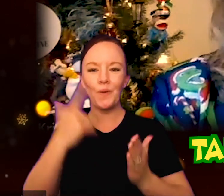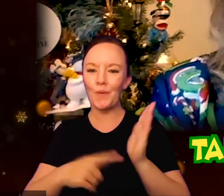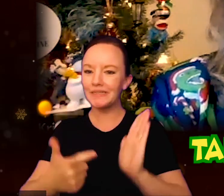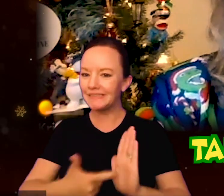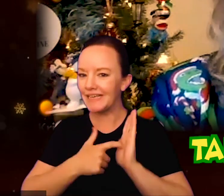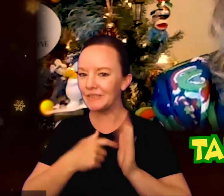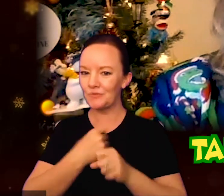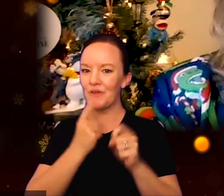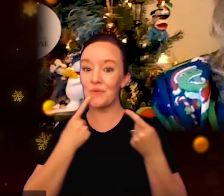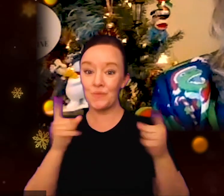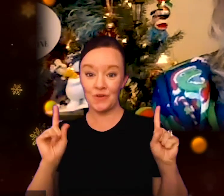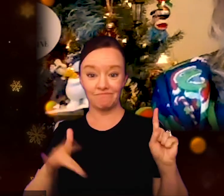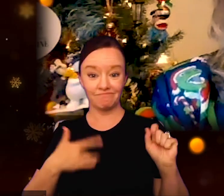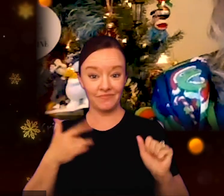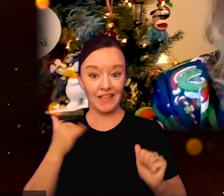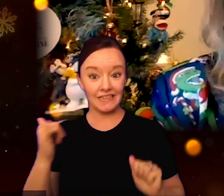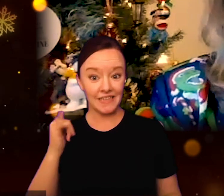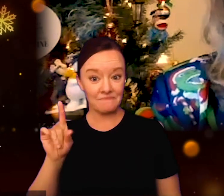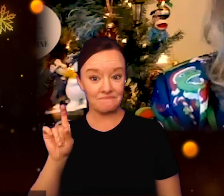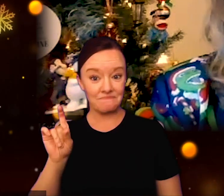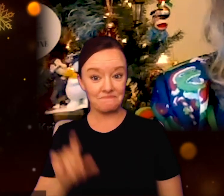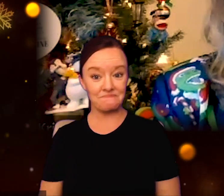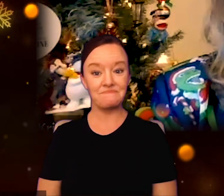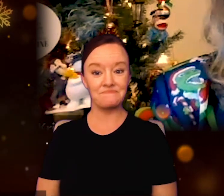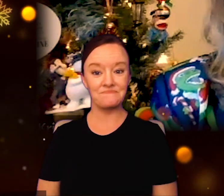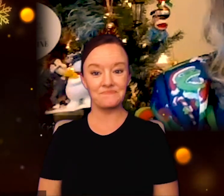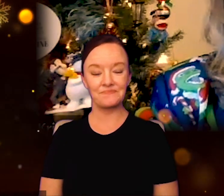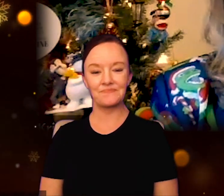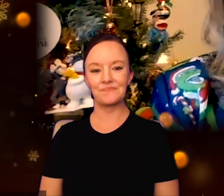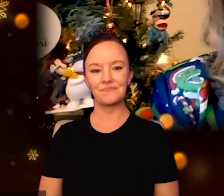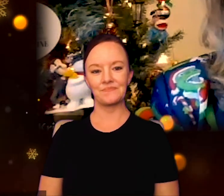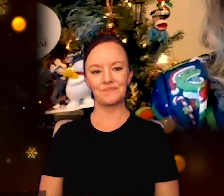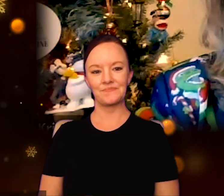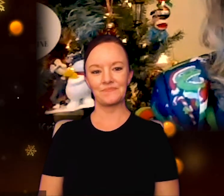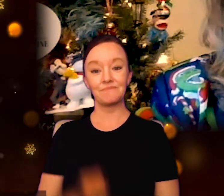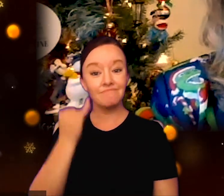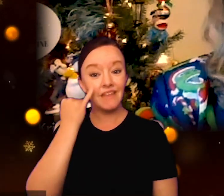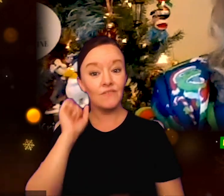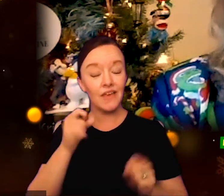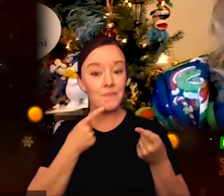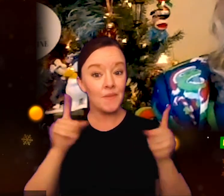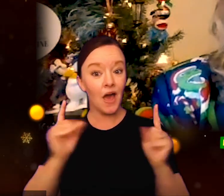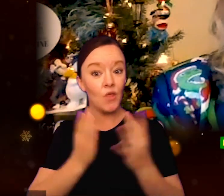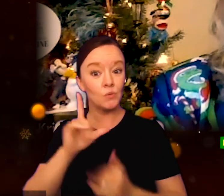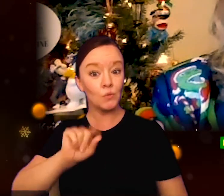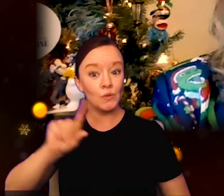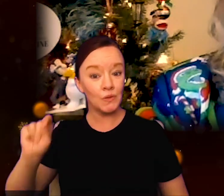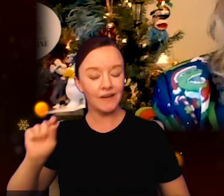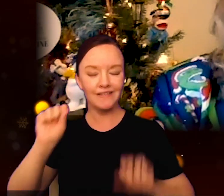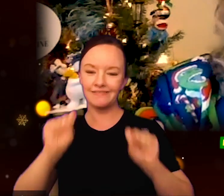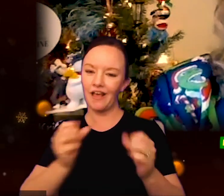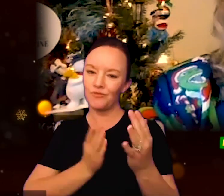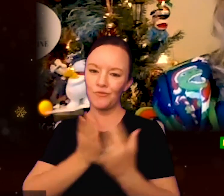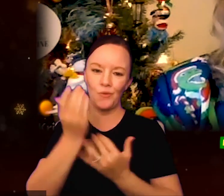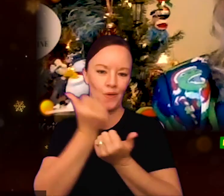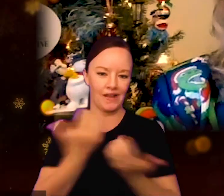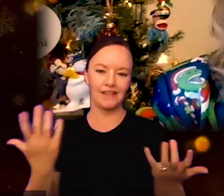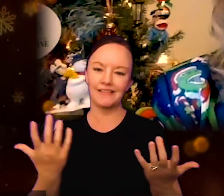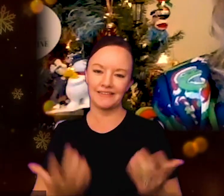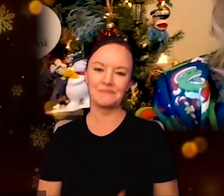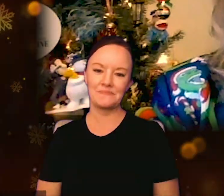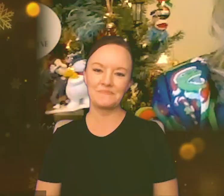it takes to make it work. Don't you feel that way? If we can get through this year, we can get through